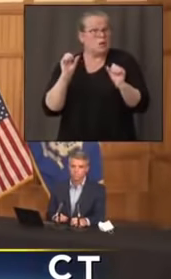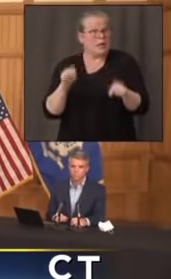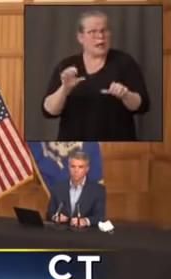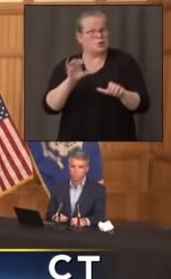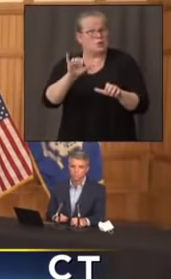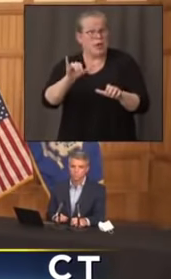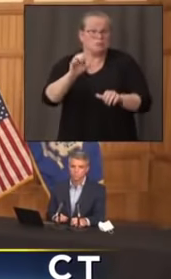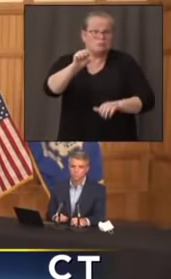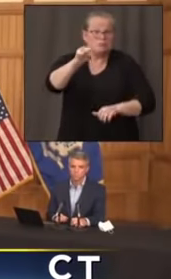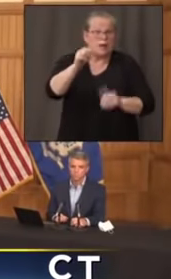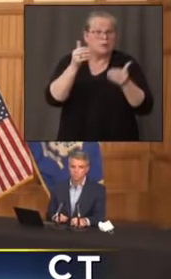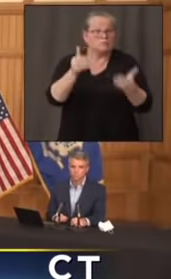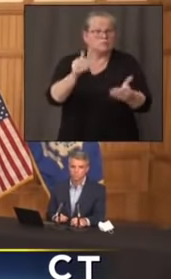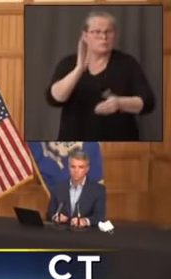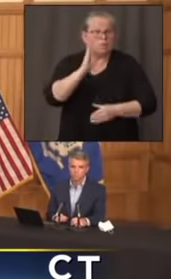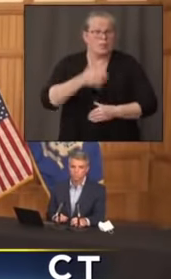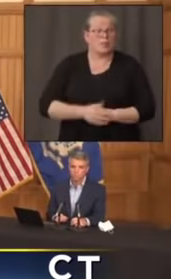News 8.